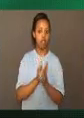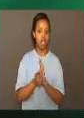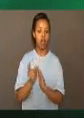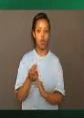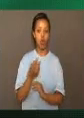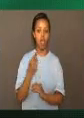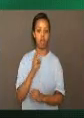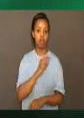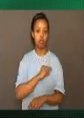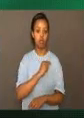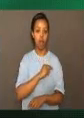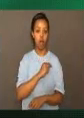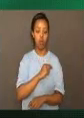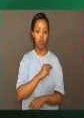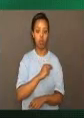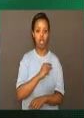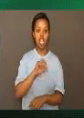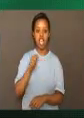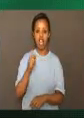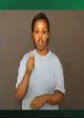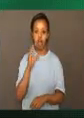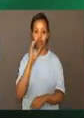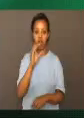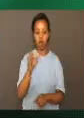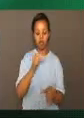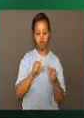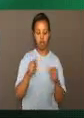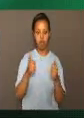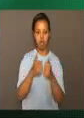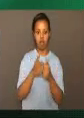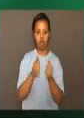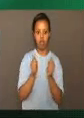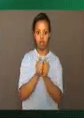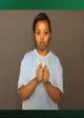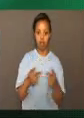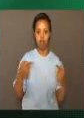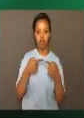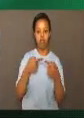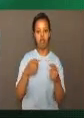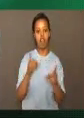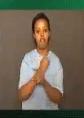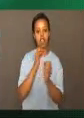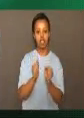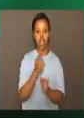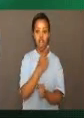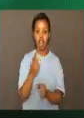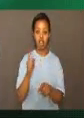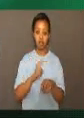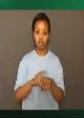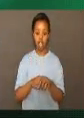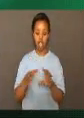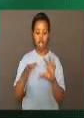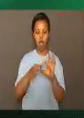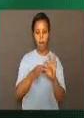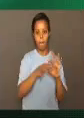will form bonds to other carbon atoms, often in a chain or a